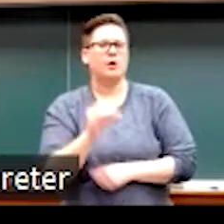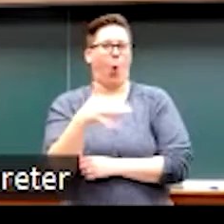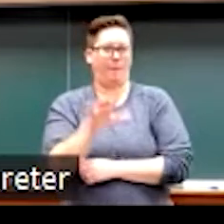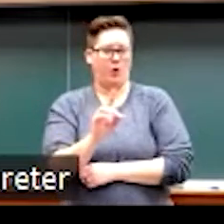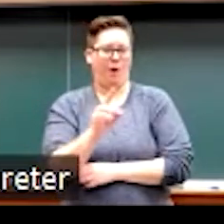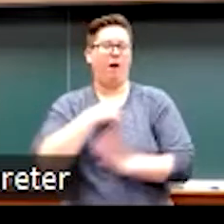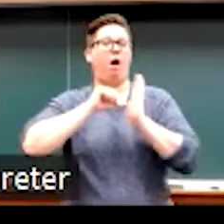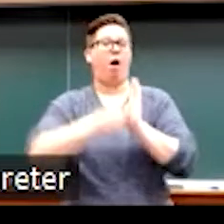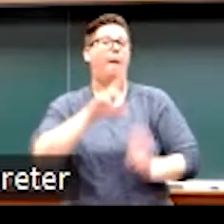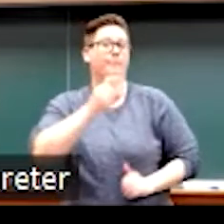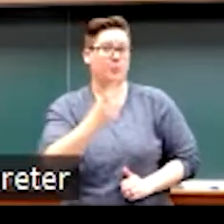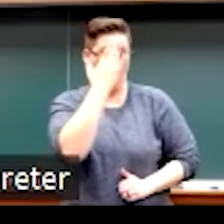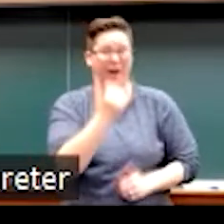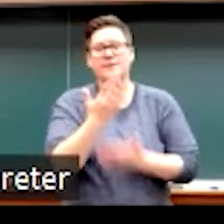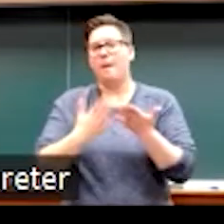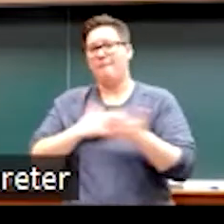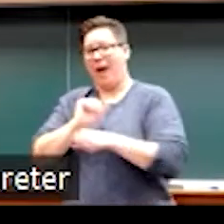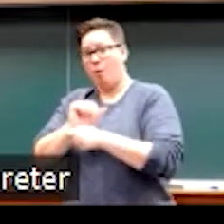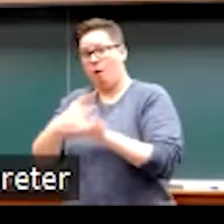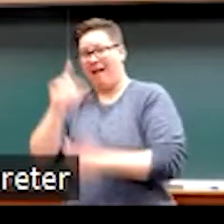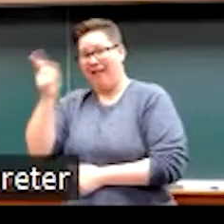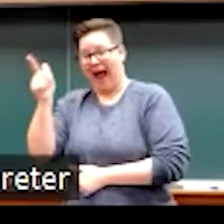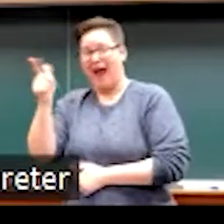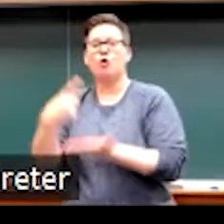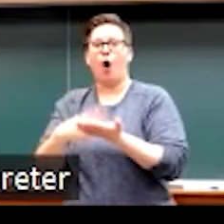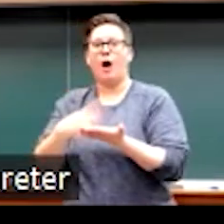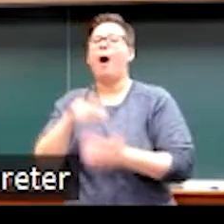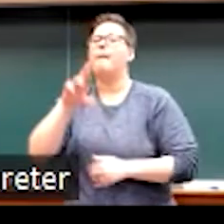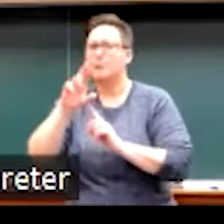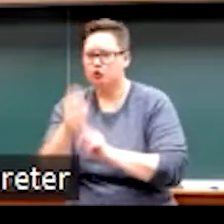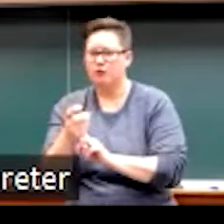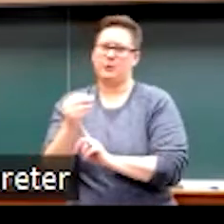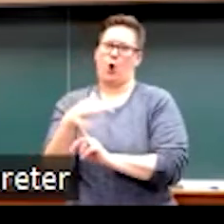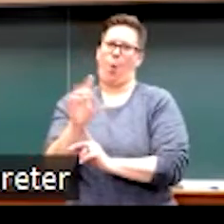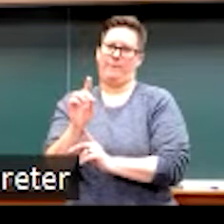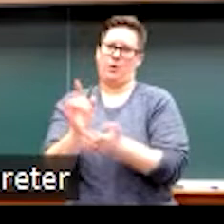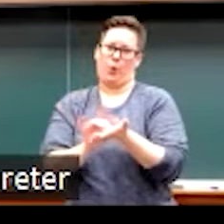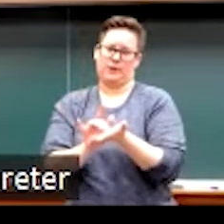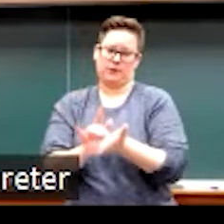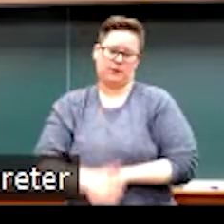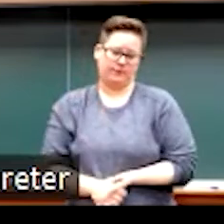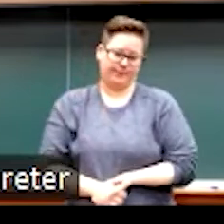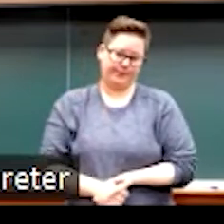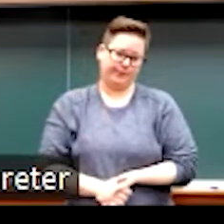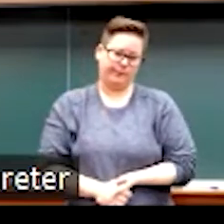I'm highlighting that because some of the work that I talk about later is going to focus on prescription opioid medications.